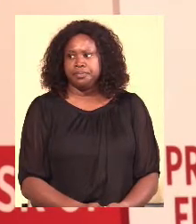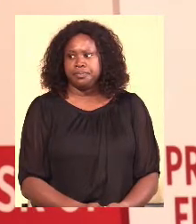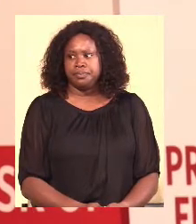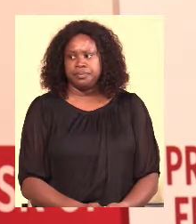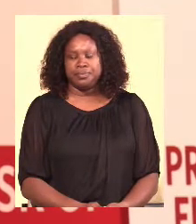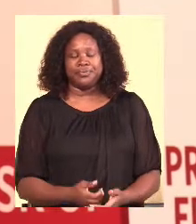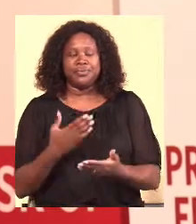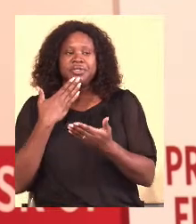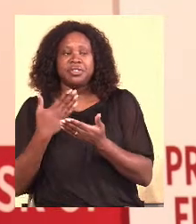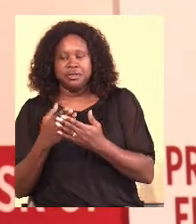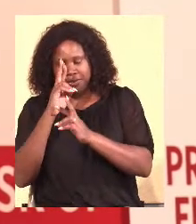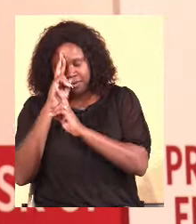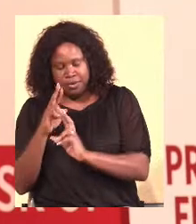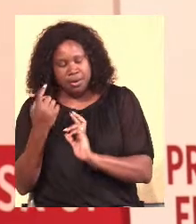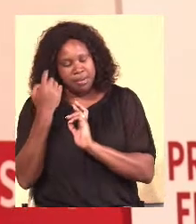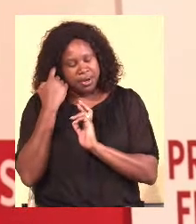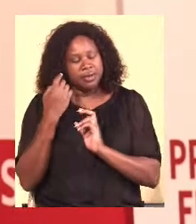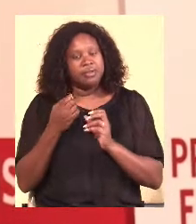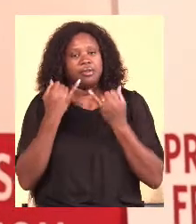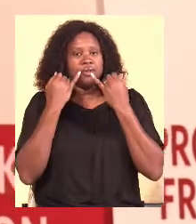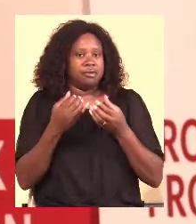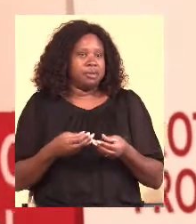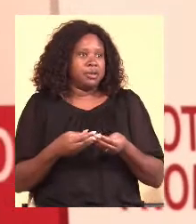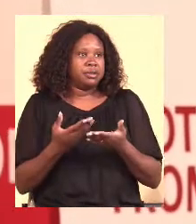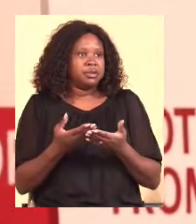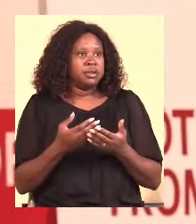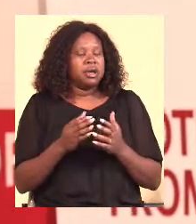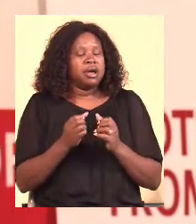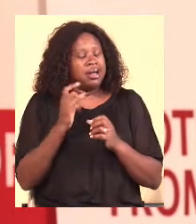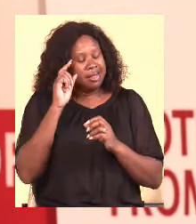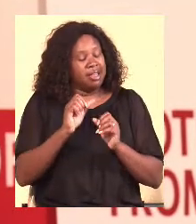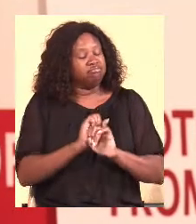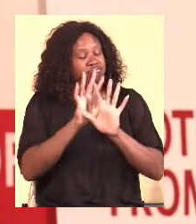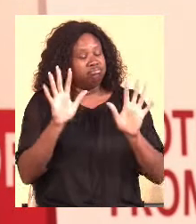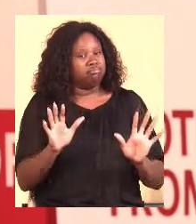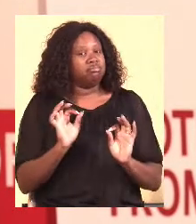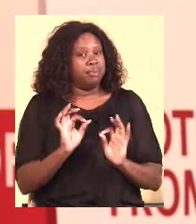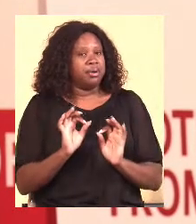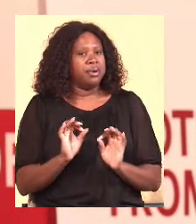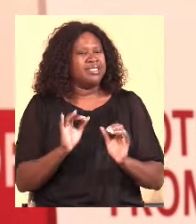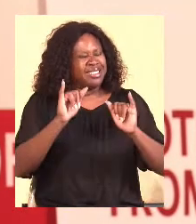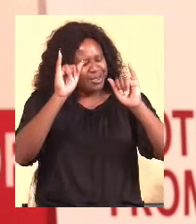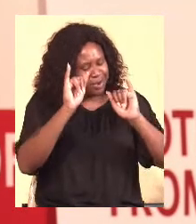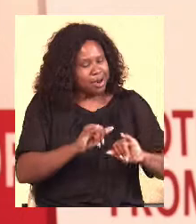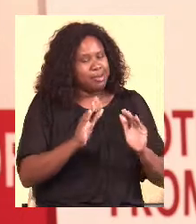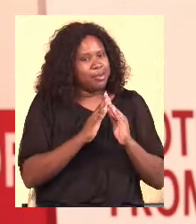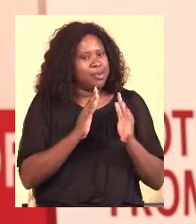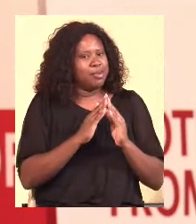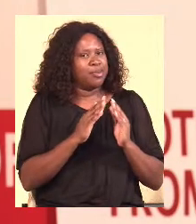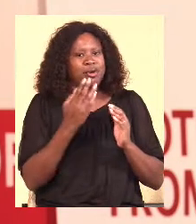Thank you very much, Honorable Minister, for that update. I think the message is very clear. Let us remain in our homes and not